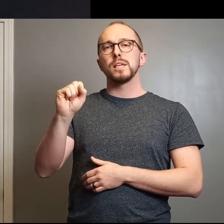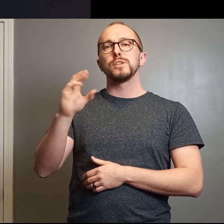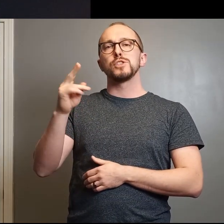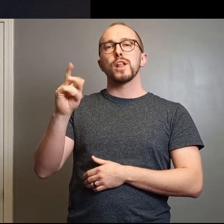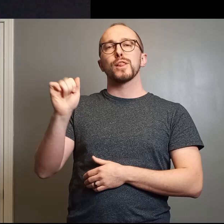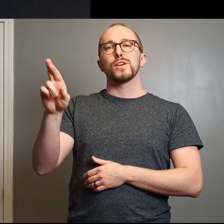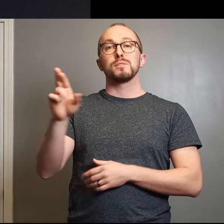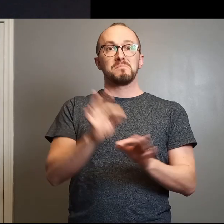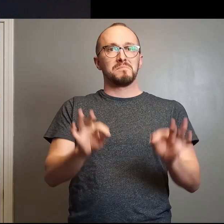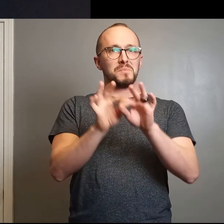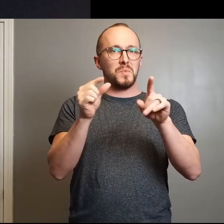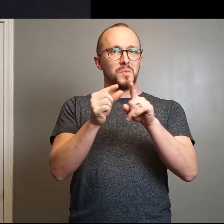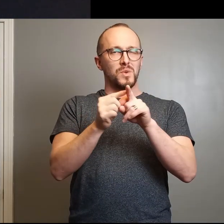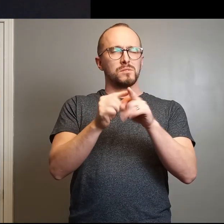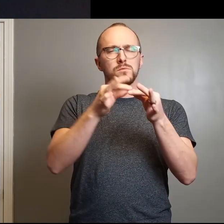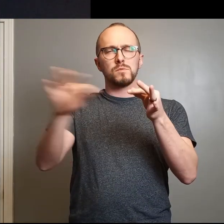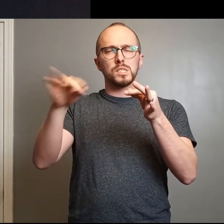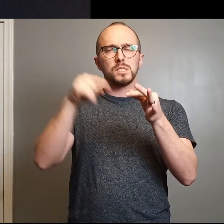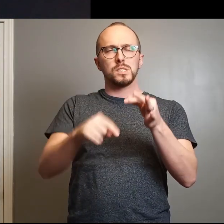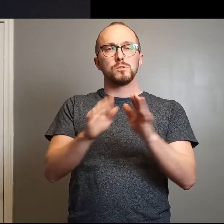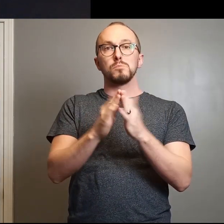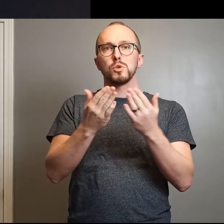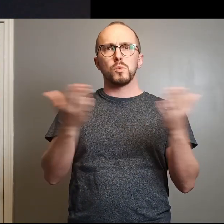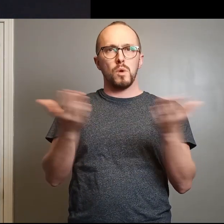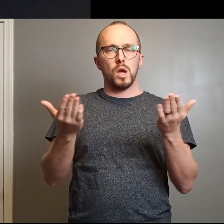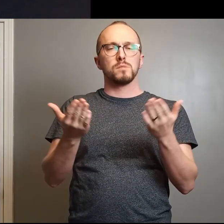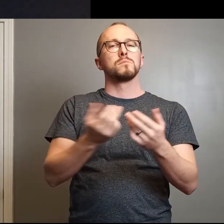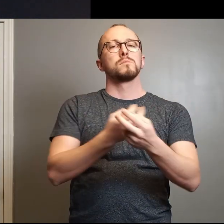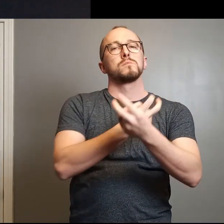for this book are skeleton,